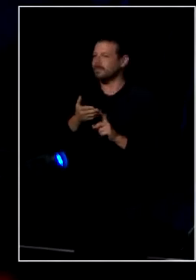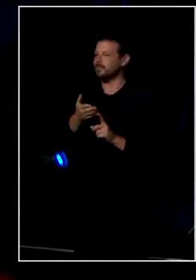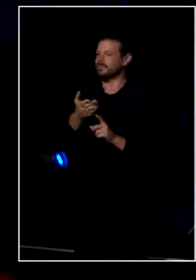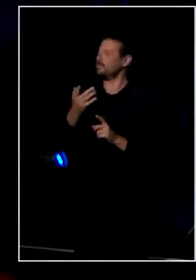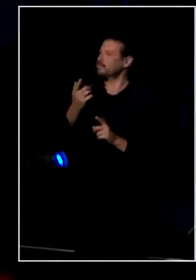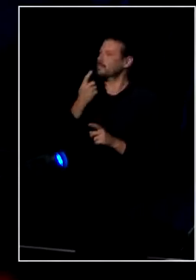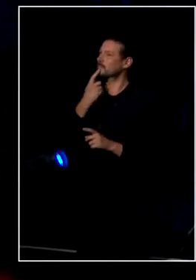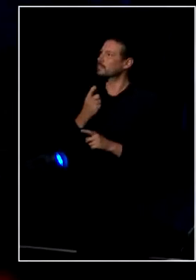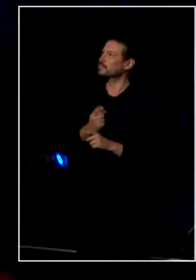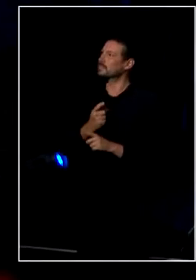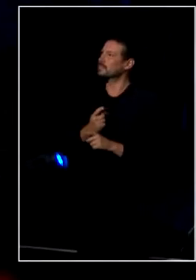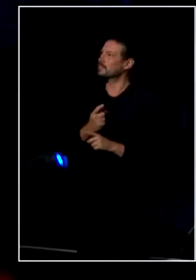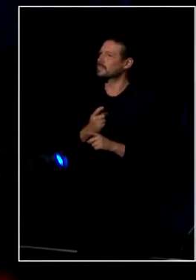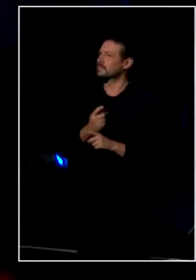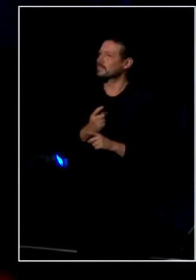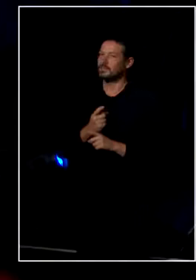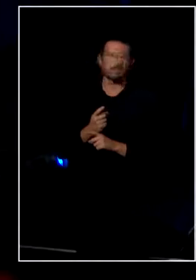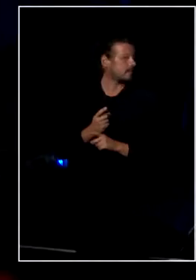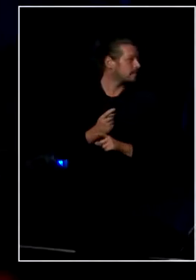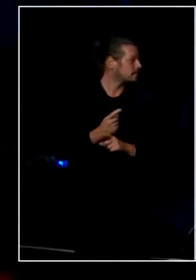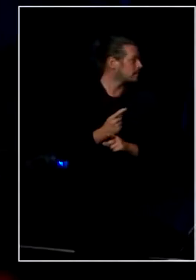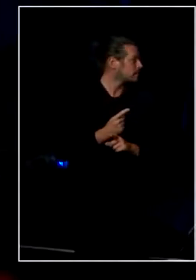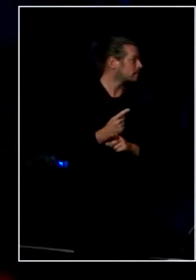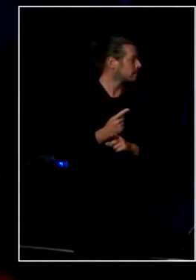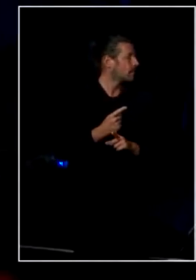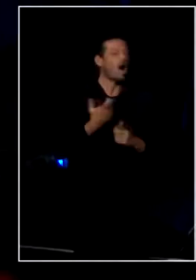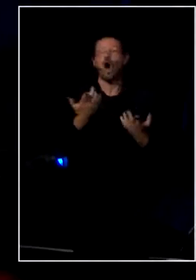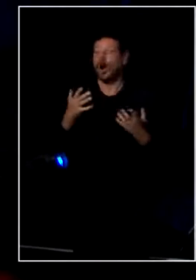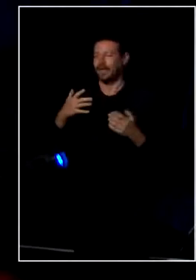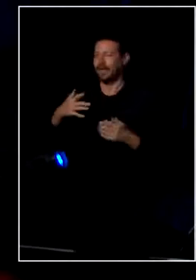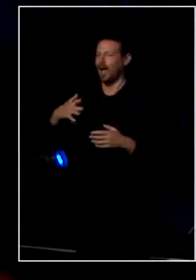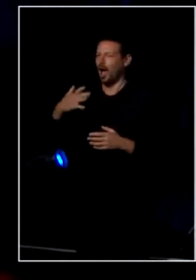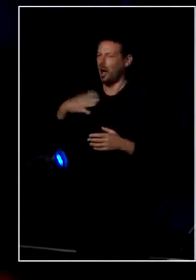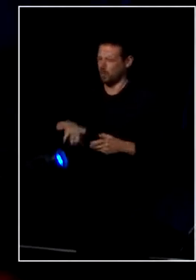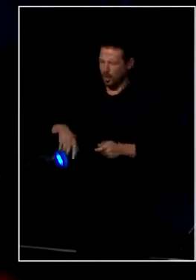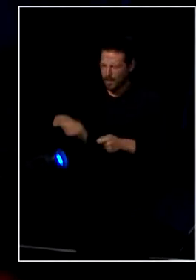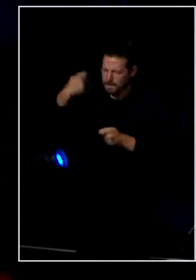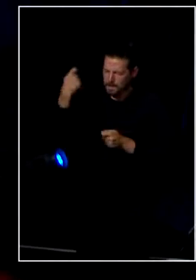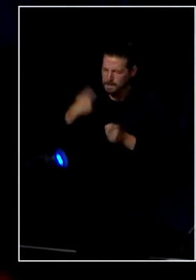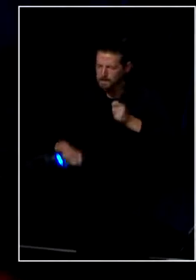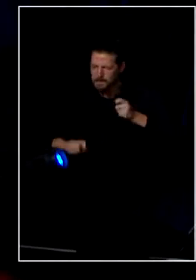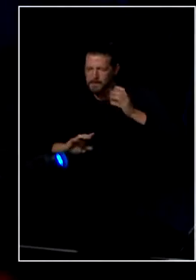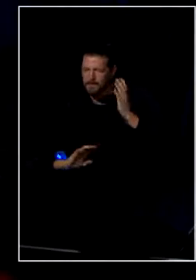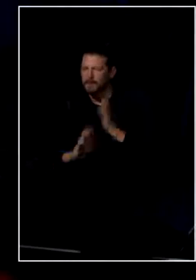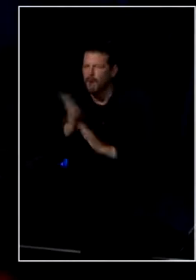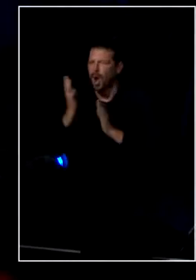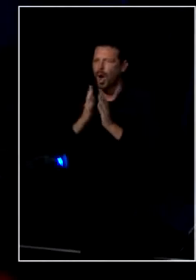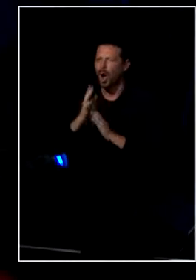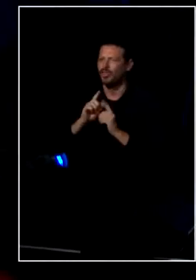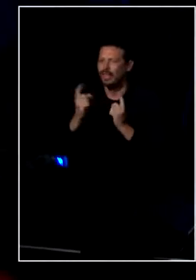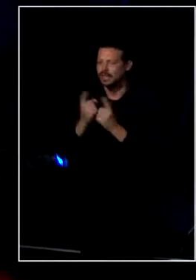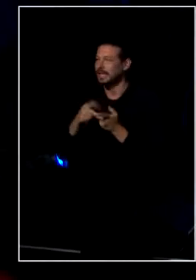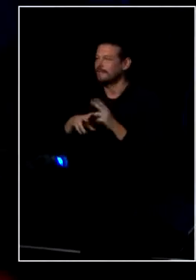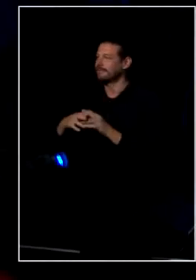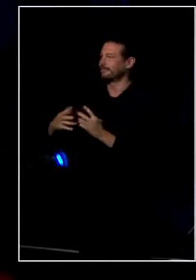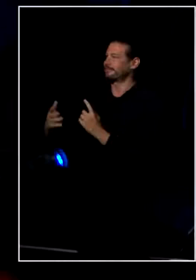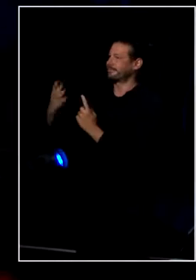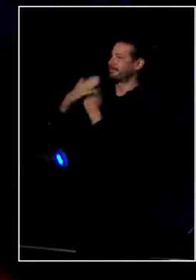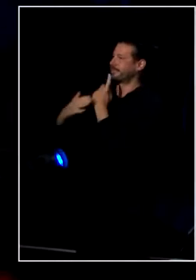Where was I? Oh my God, you at a bonfire. Yes, nothing makes me want to burn things more than people patronising